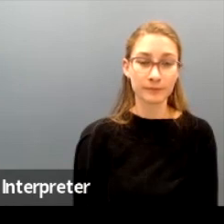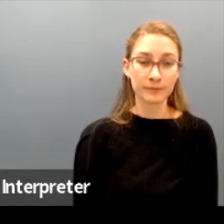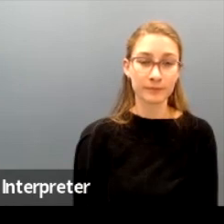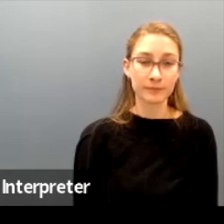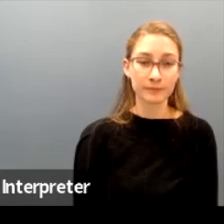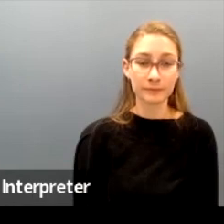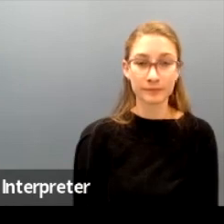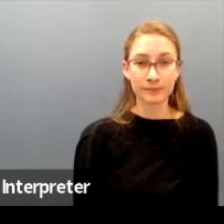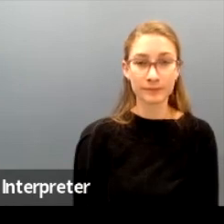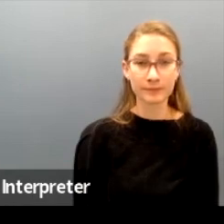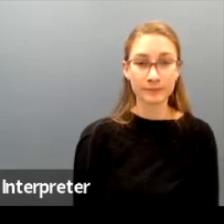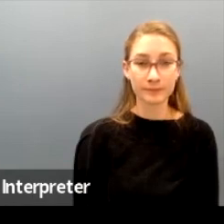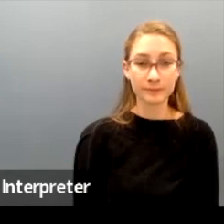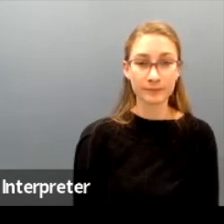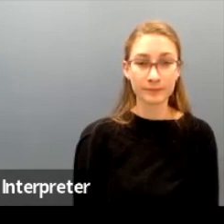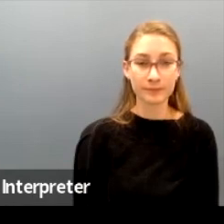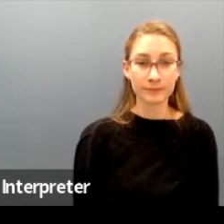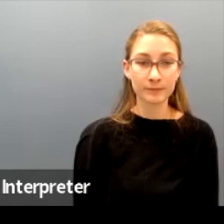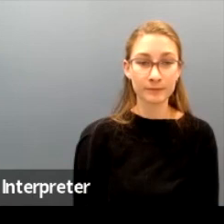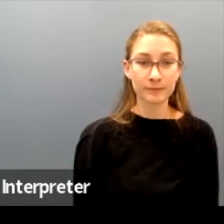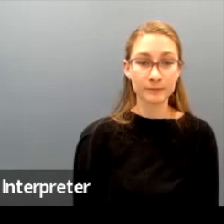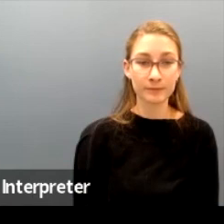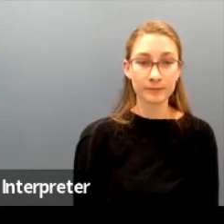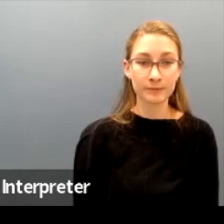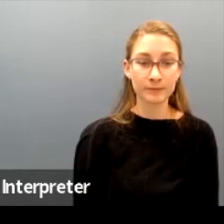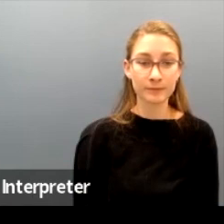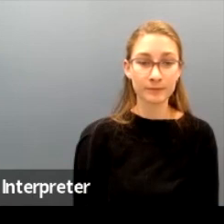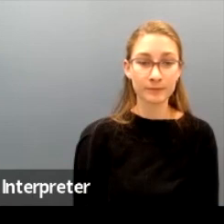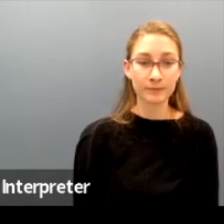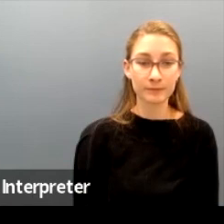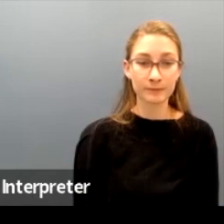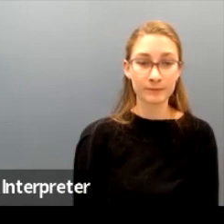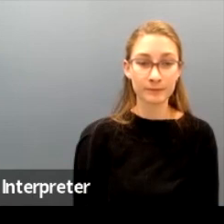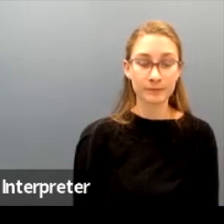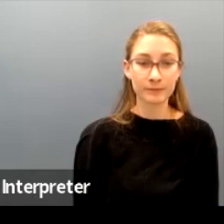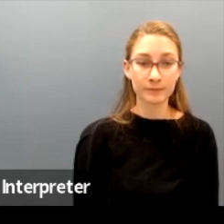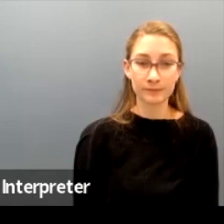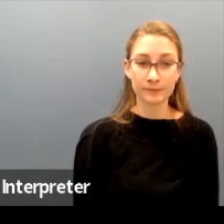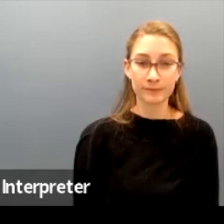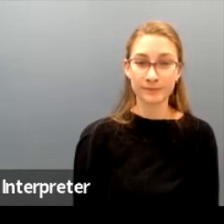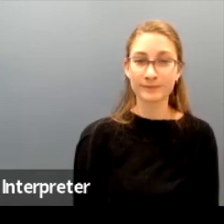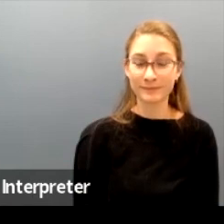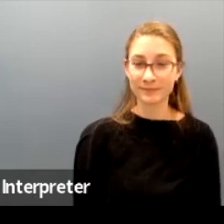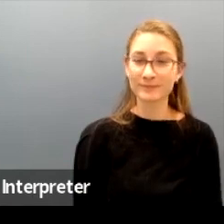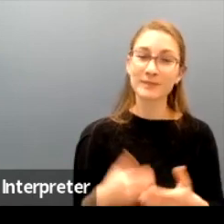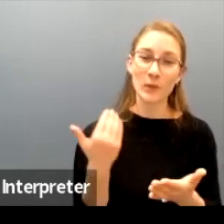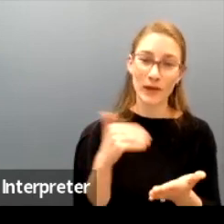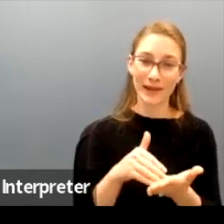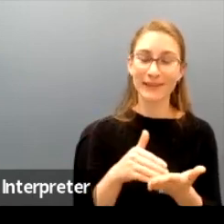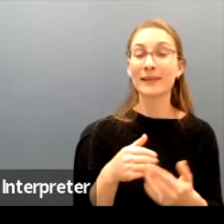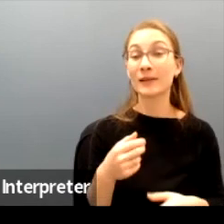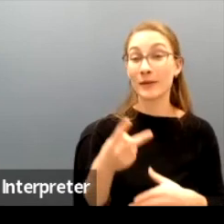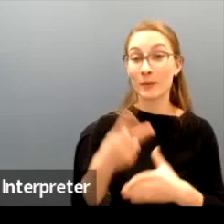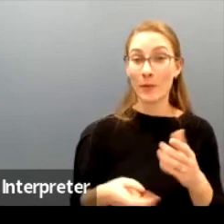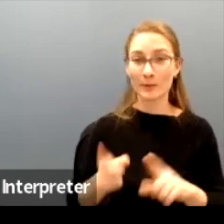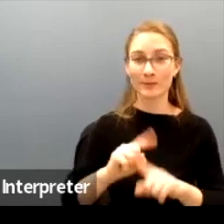And And again, these are just different types of assistive technology.